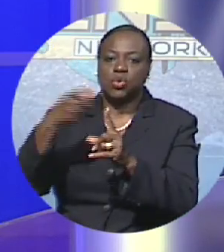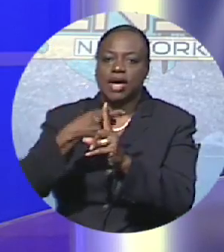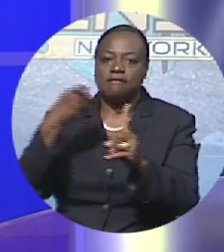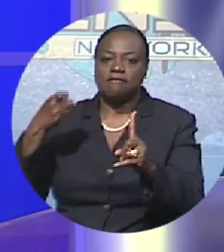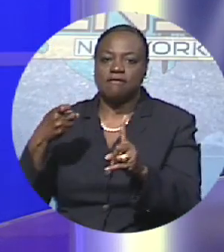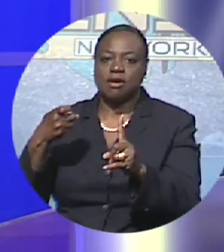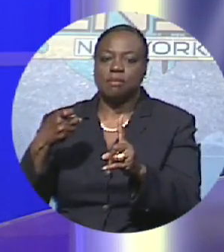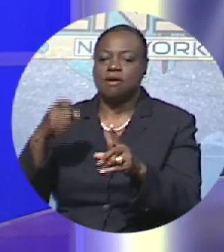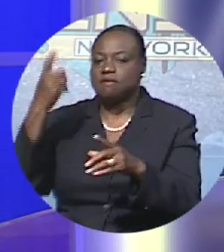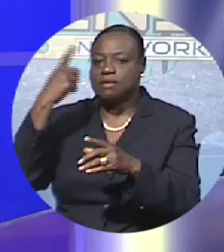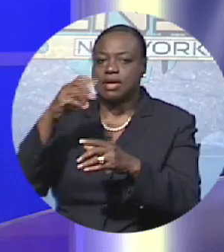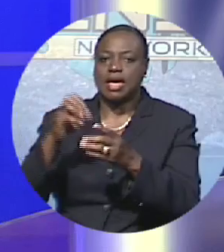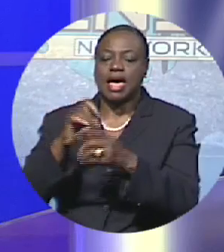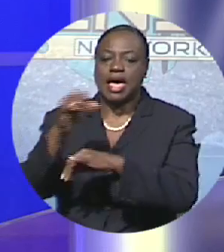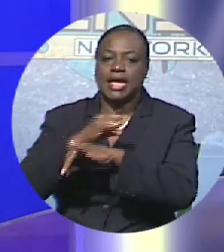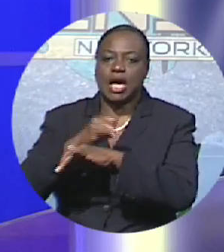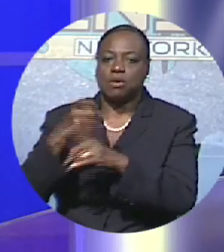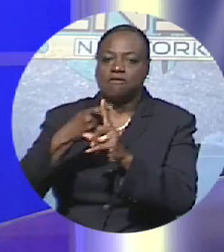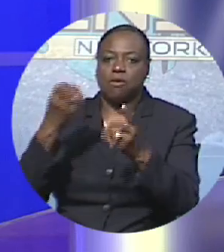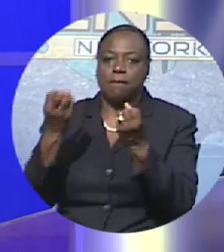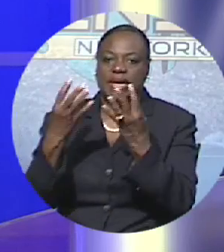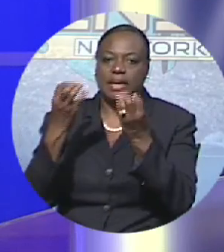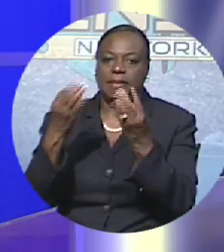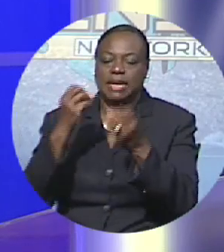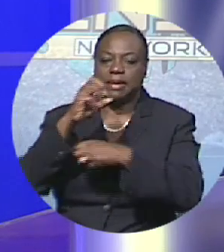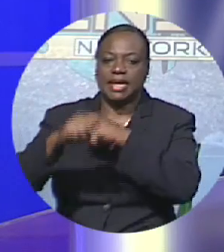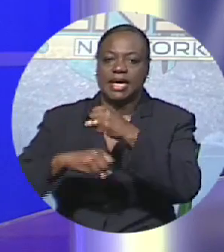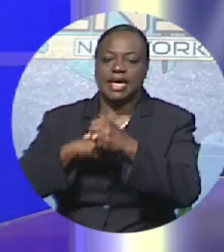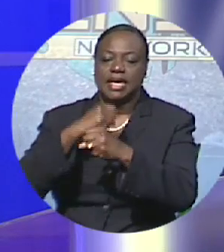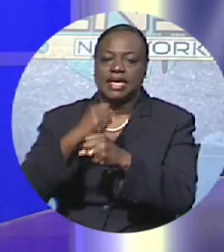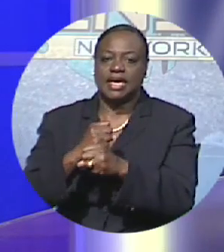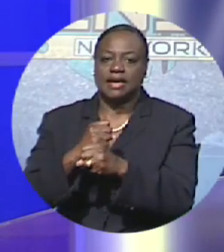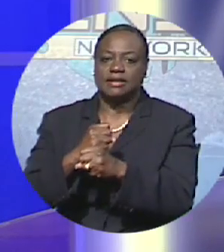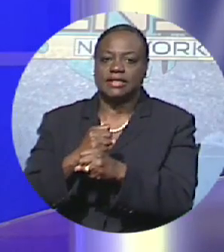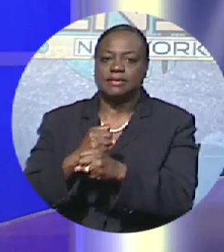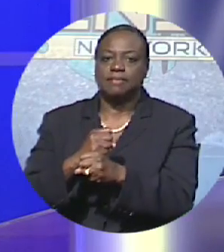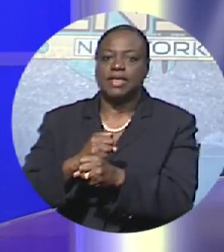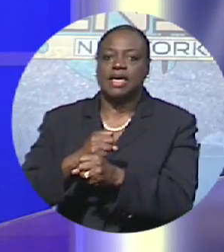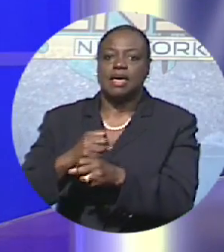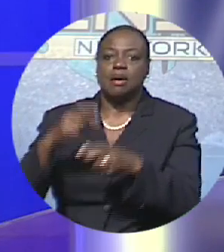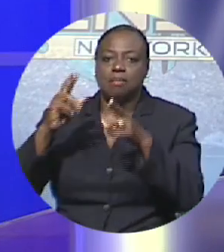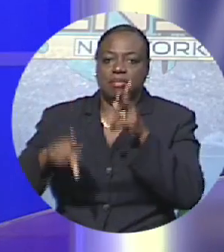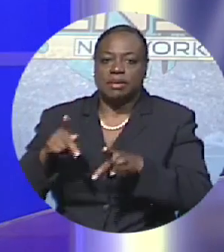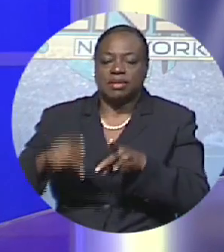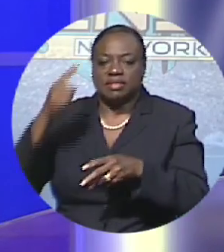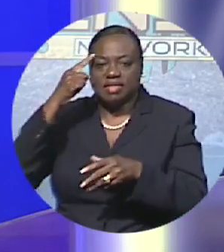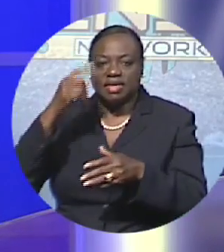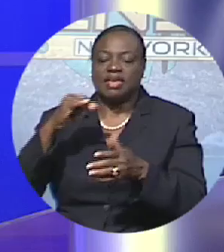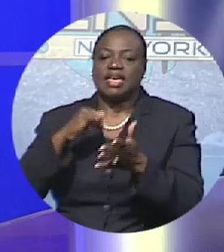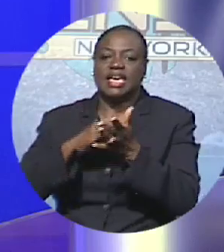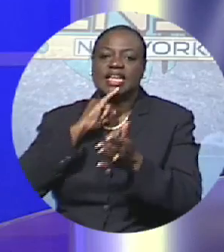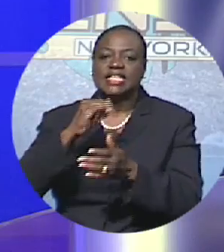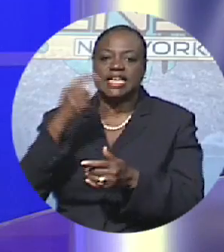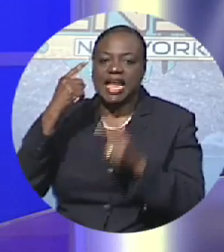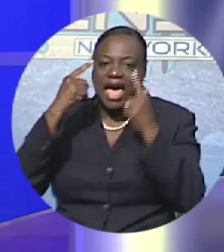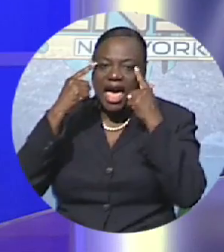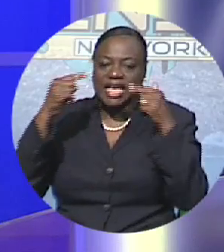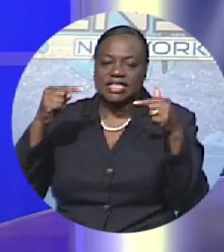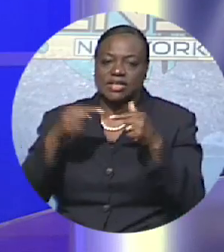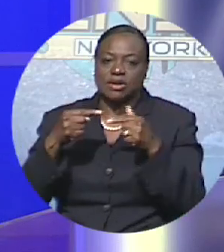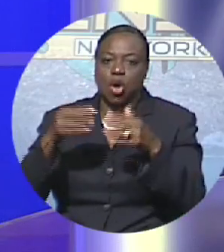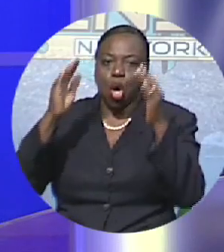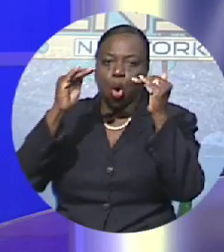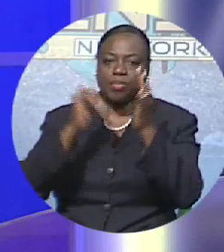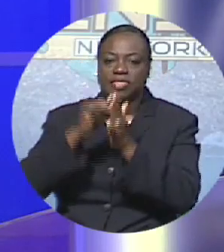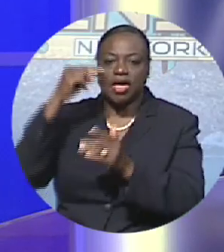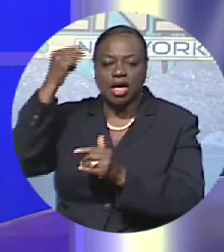houses immigration, customs, civil aviation, and other airport stakeholders. However, residents believe it's an eyesore and have been hoping that the government